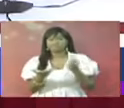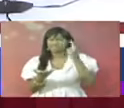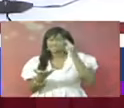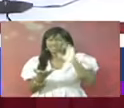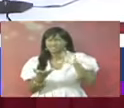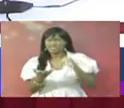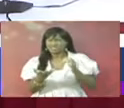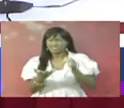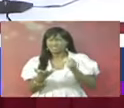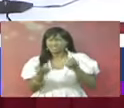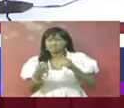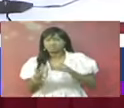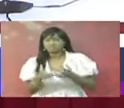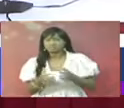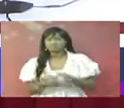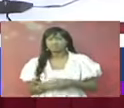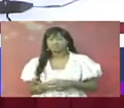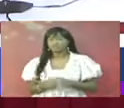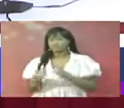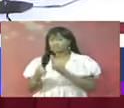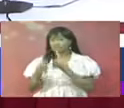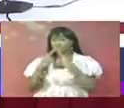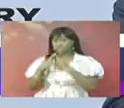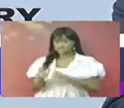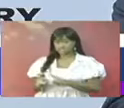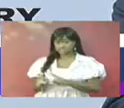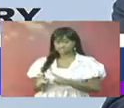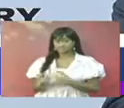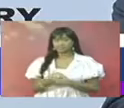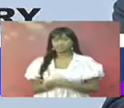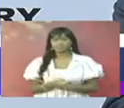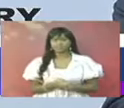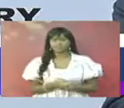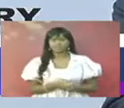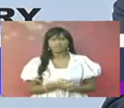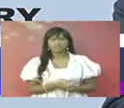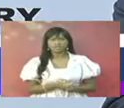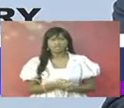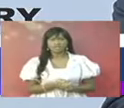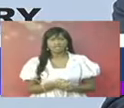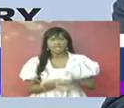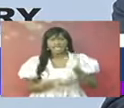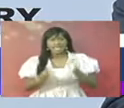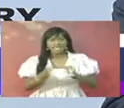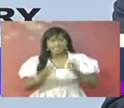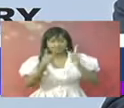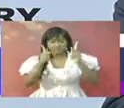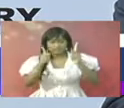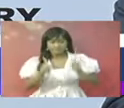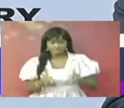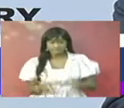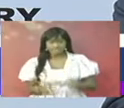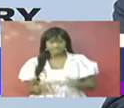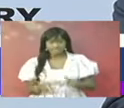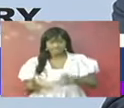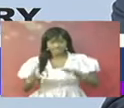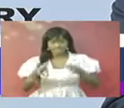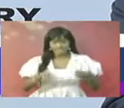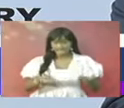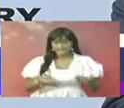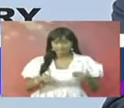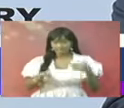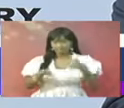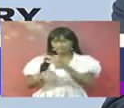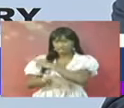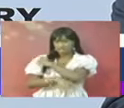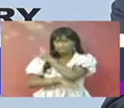Thank you for your questions. So yes, I'm not, in terms of recourse for someone that has passed away at any of the institutions